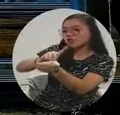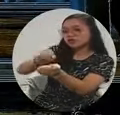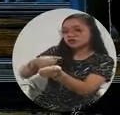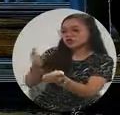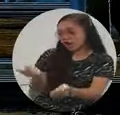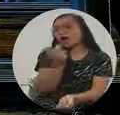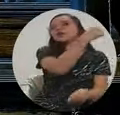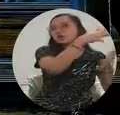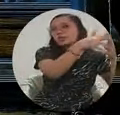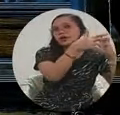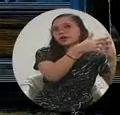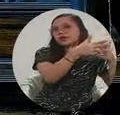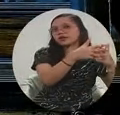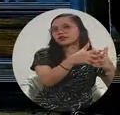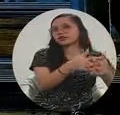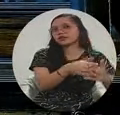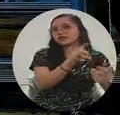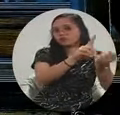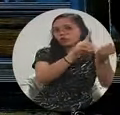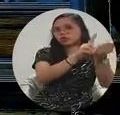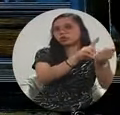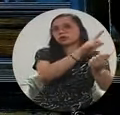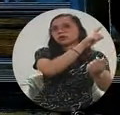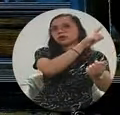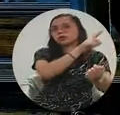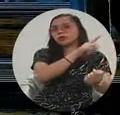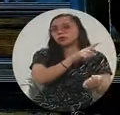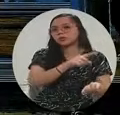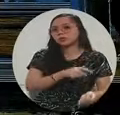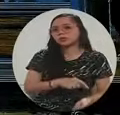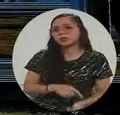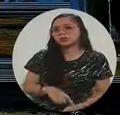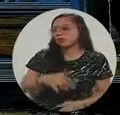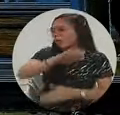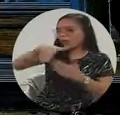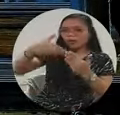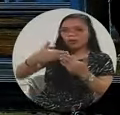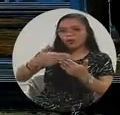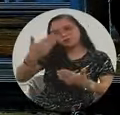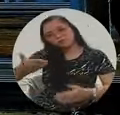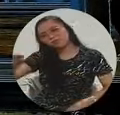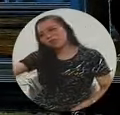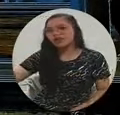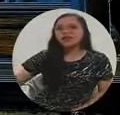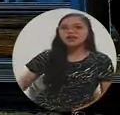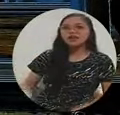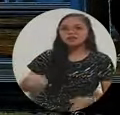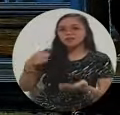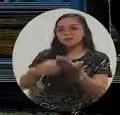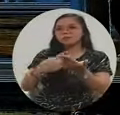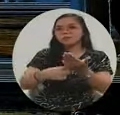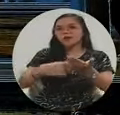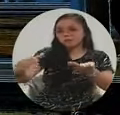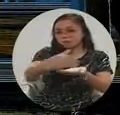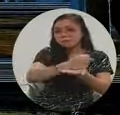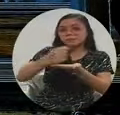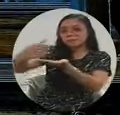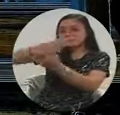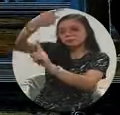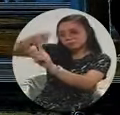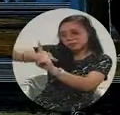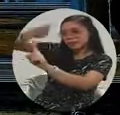from the patients. And then he said, I will stay here for 6 months to refine your surgical techniques and all of that,